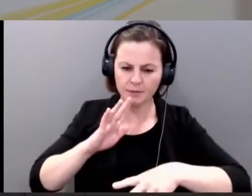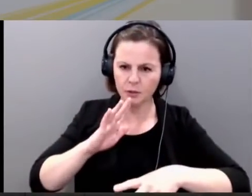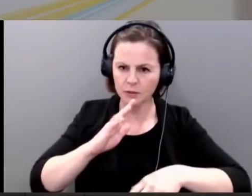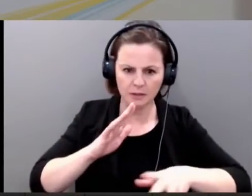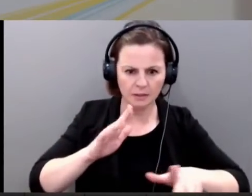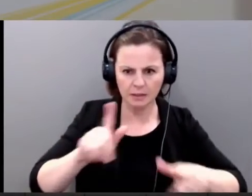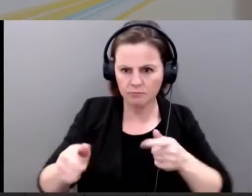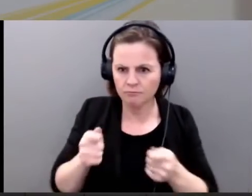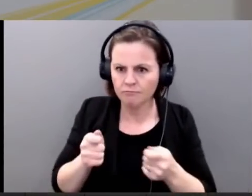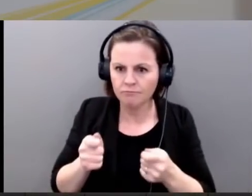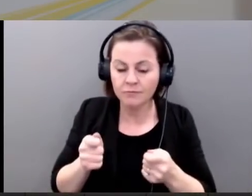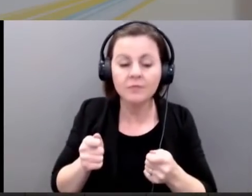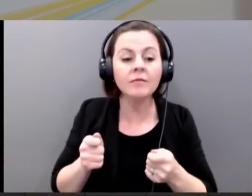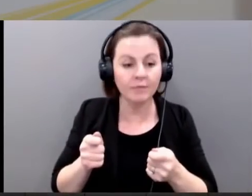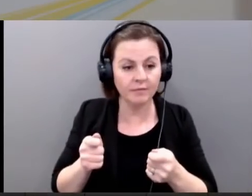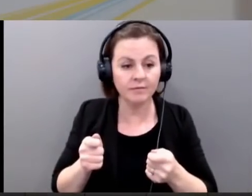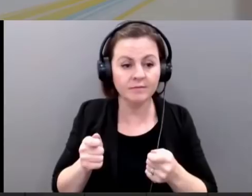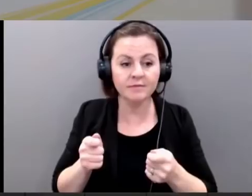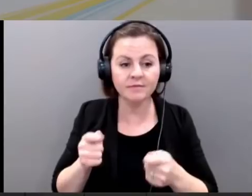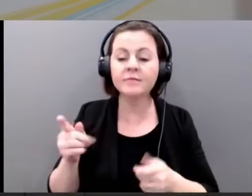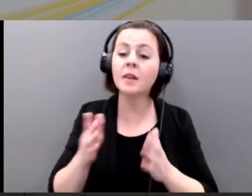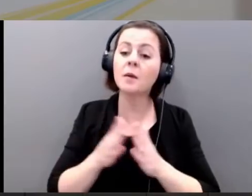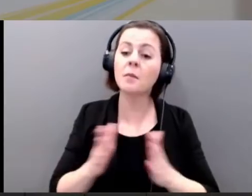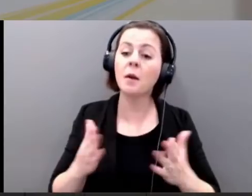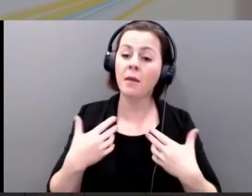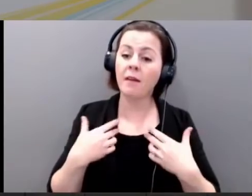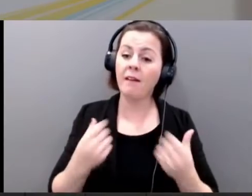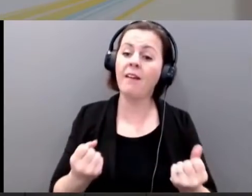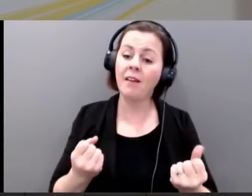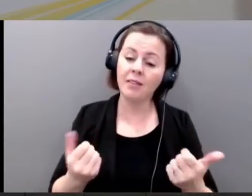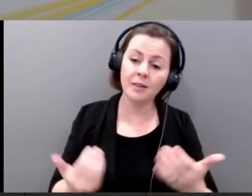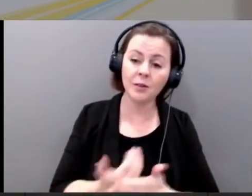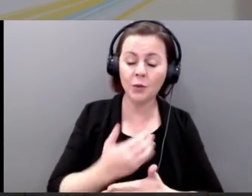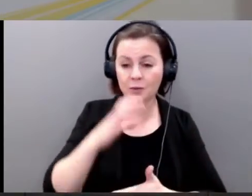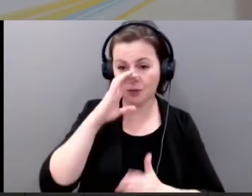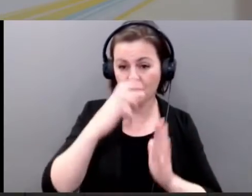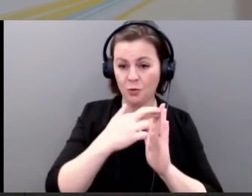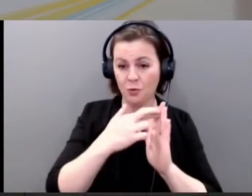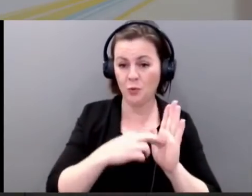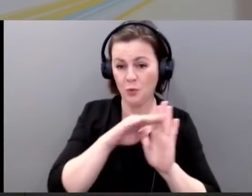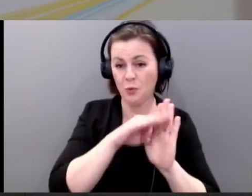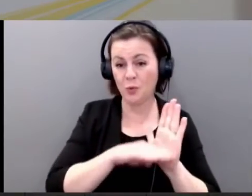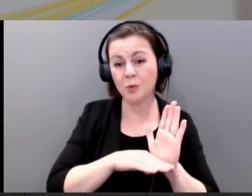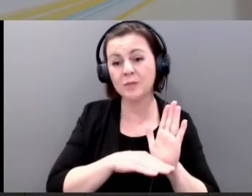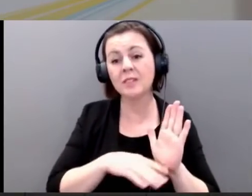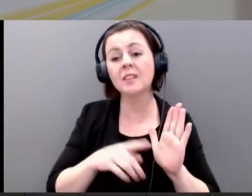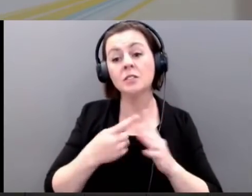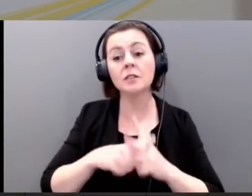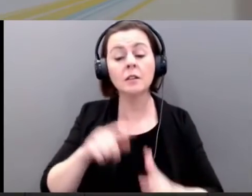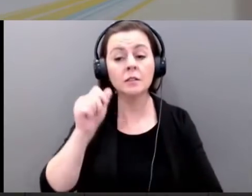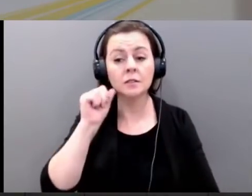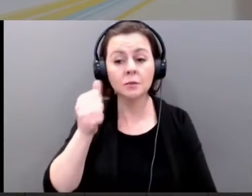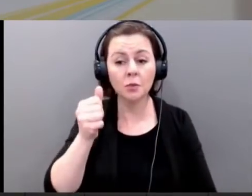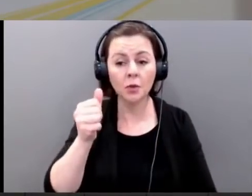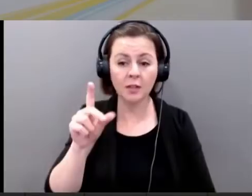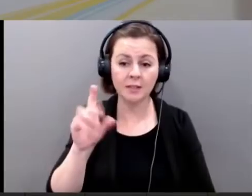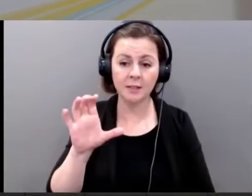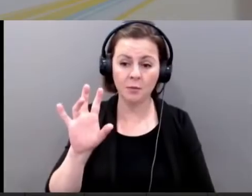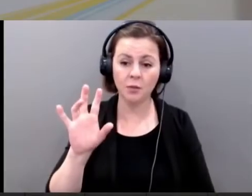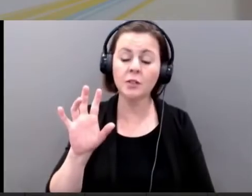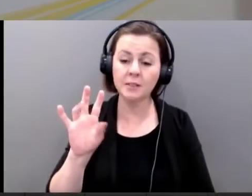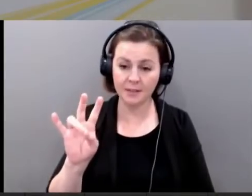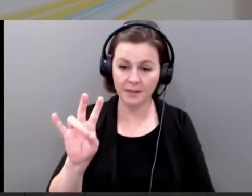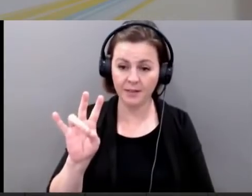implementation of these public health restrictions effective tomorrow, December 7th at 8 a.m. until December